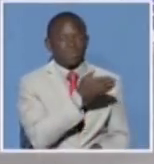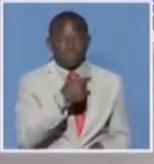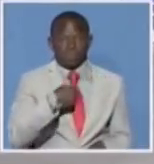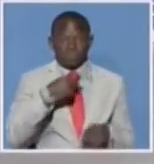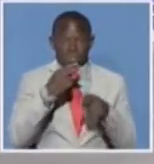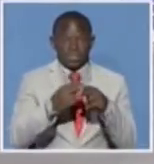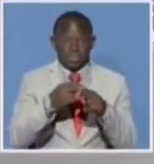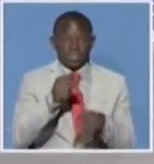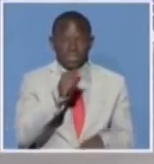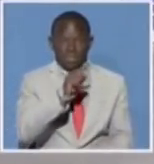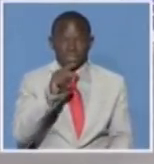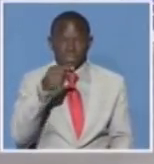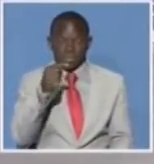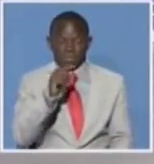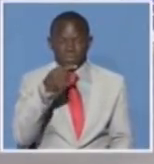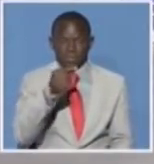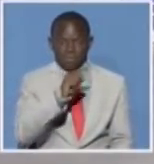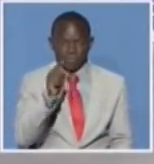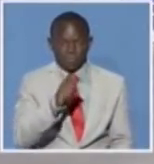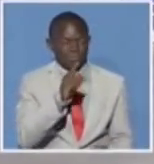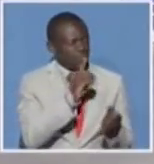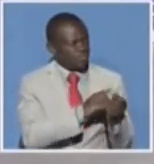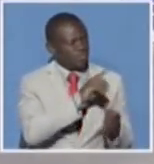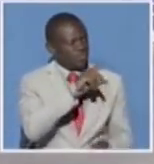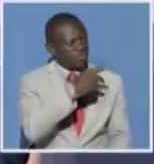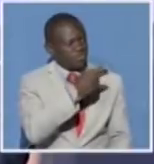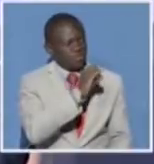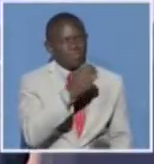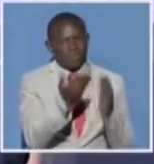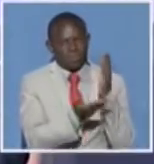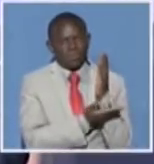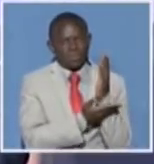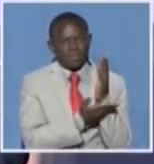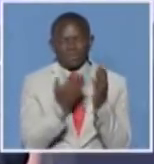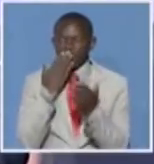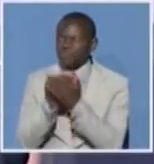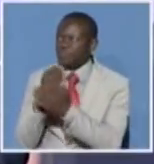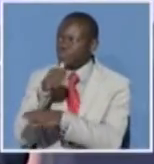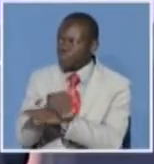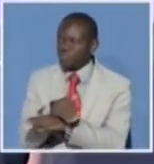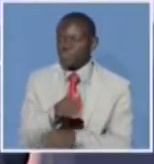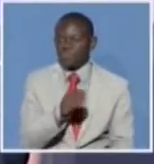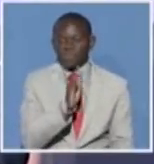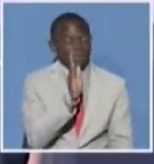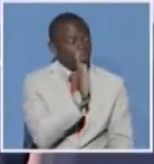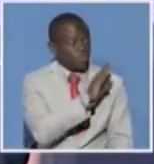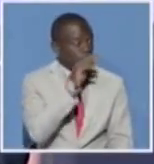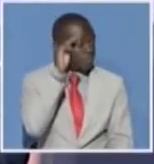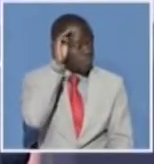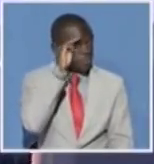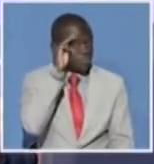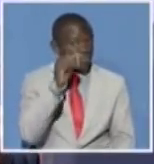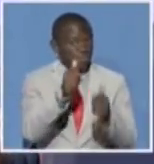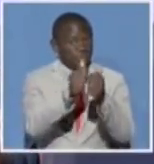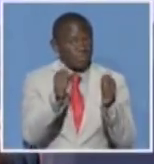to the program. Good evening, and good evening, viewers. Now, your ministry is crumbling under the weight of scandals.